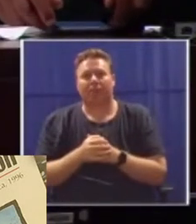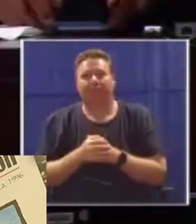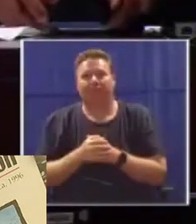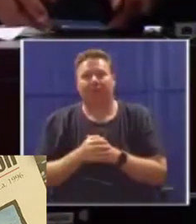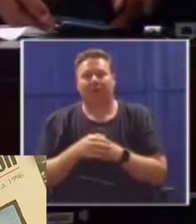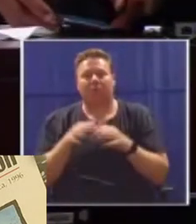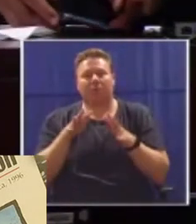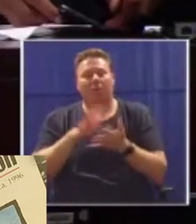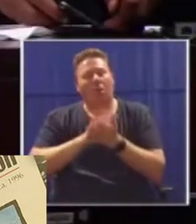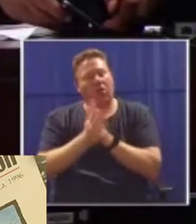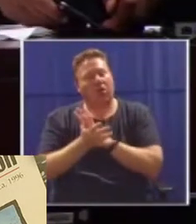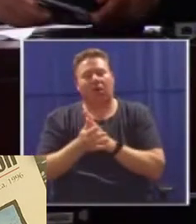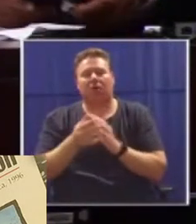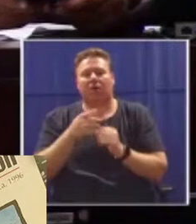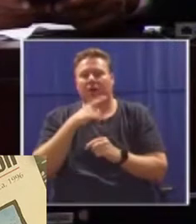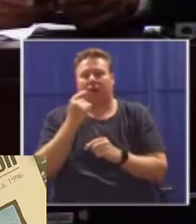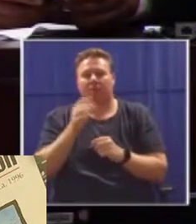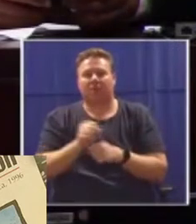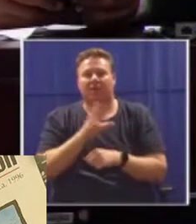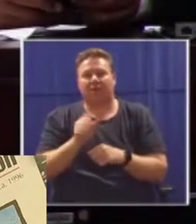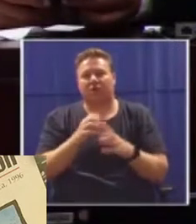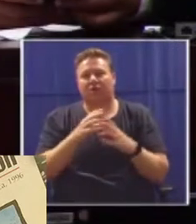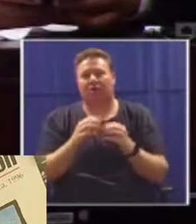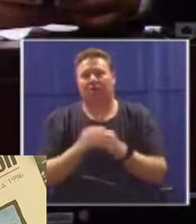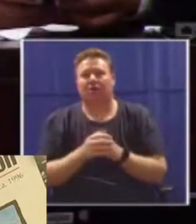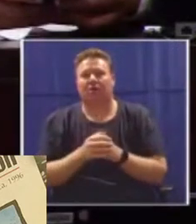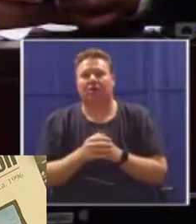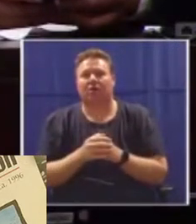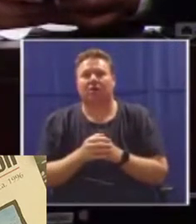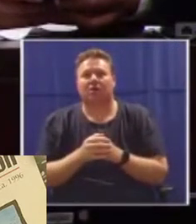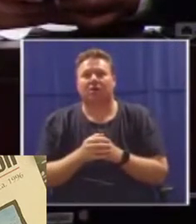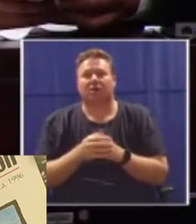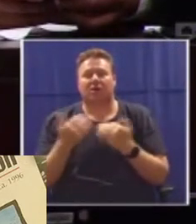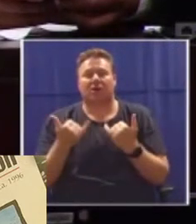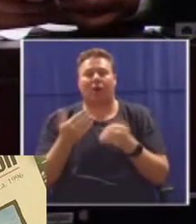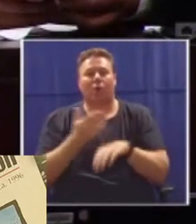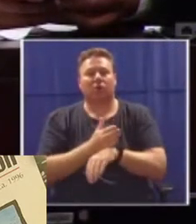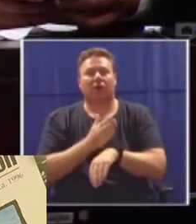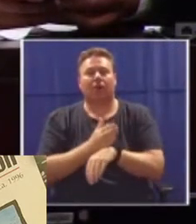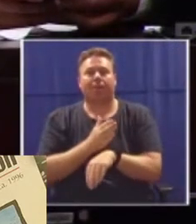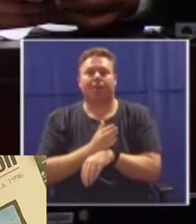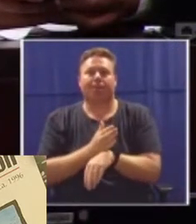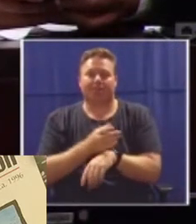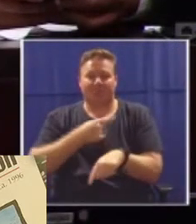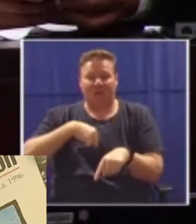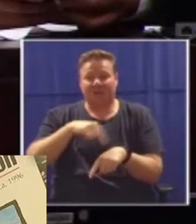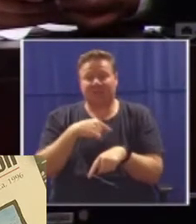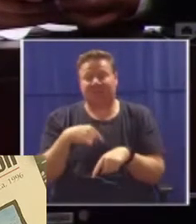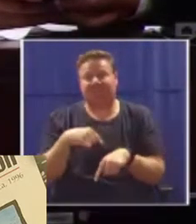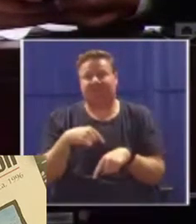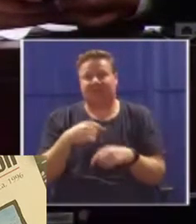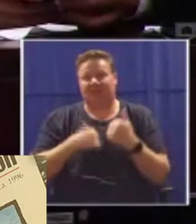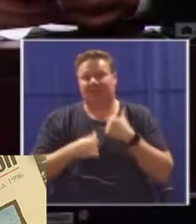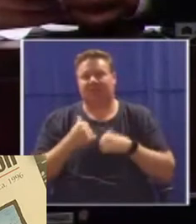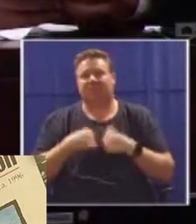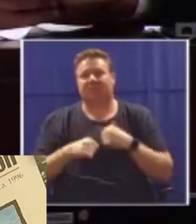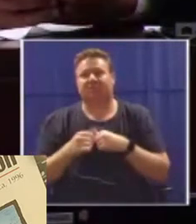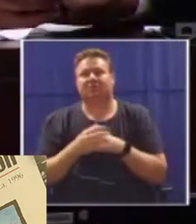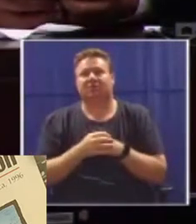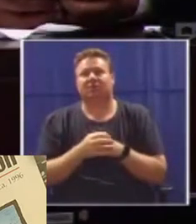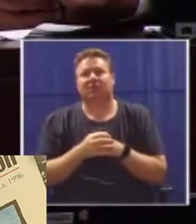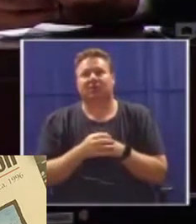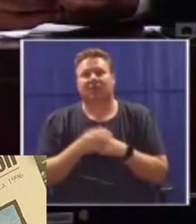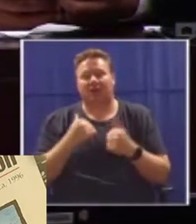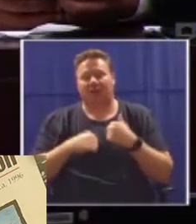name of South Africa in the world. Now it is time for us to act and